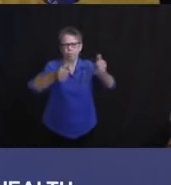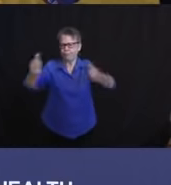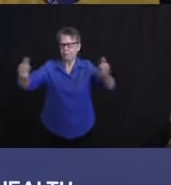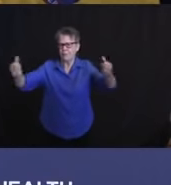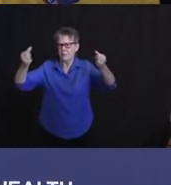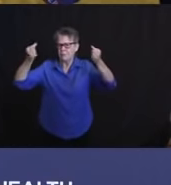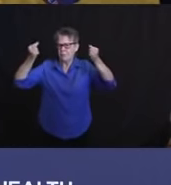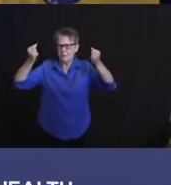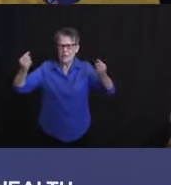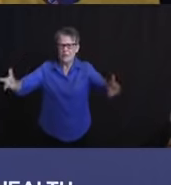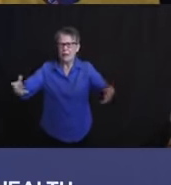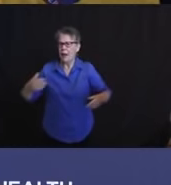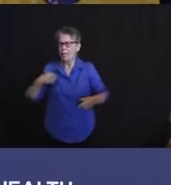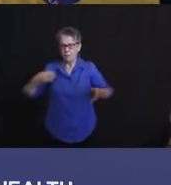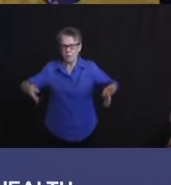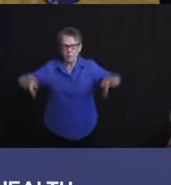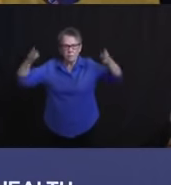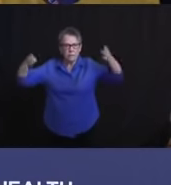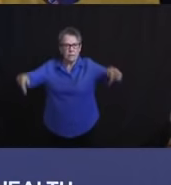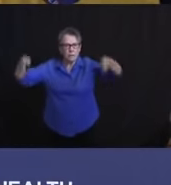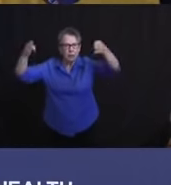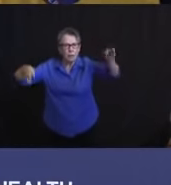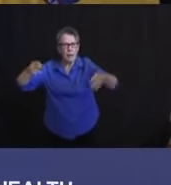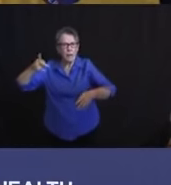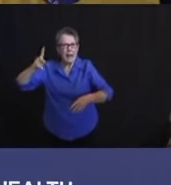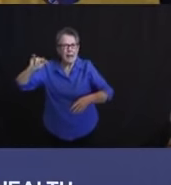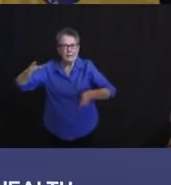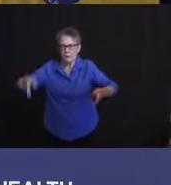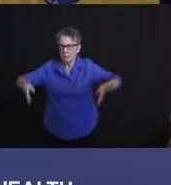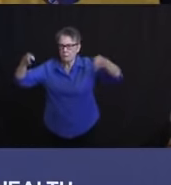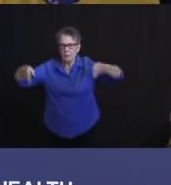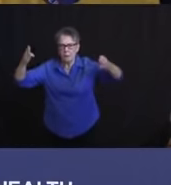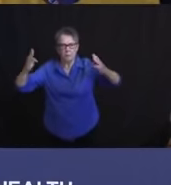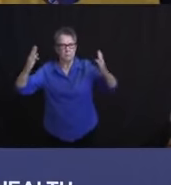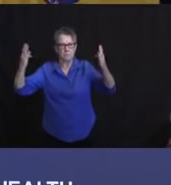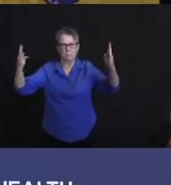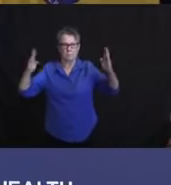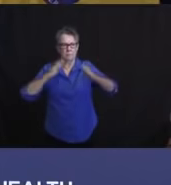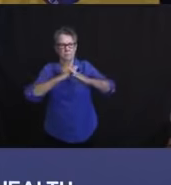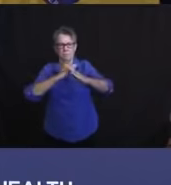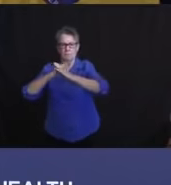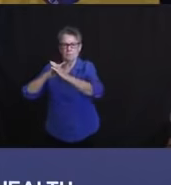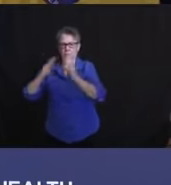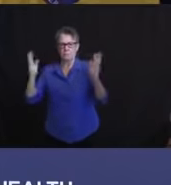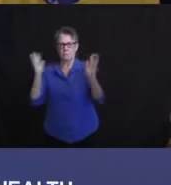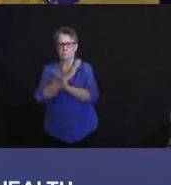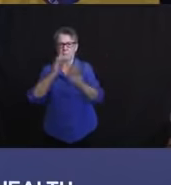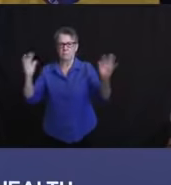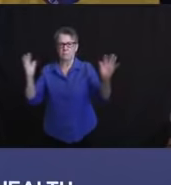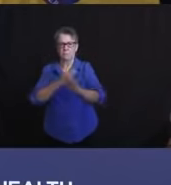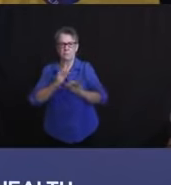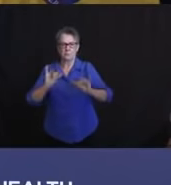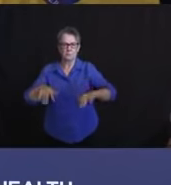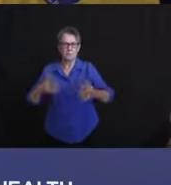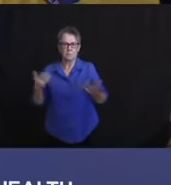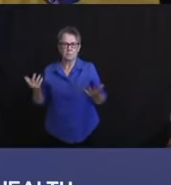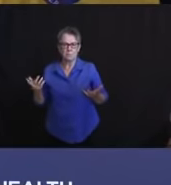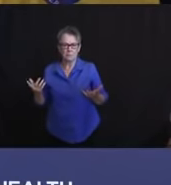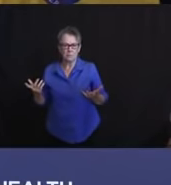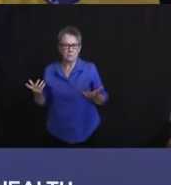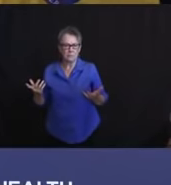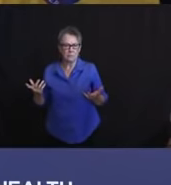there's a significant amount of that. But the great thing about casinos, they're already the most closely monitored